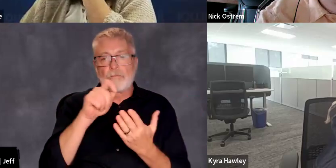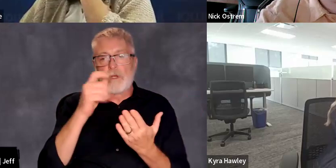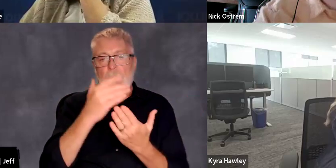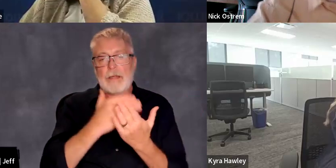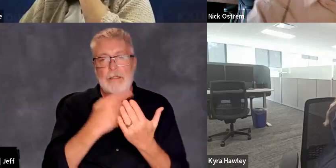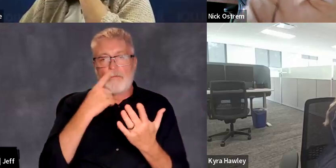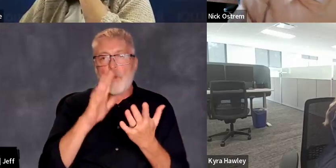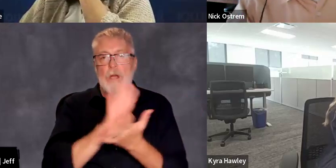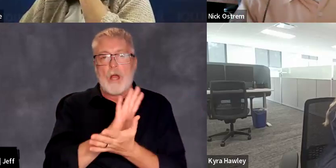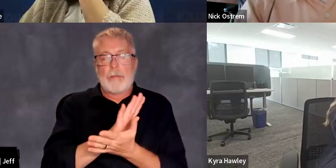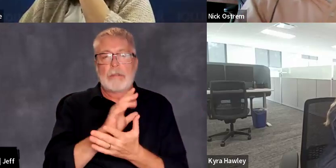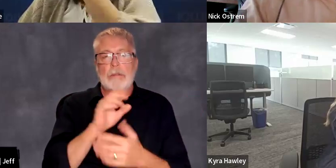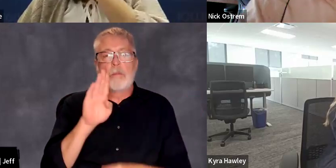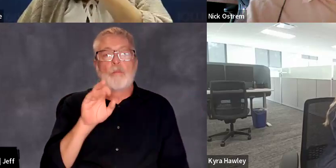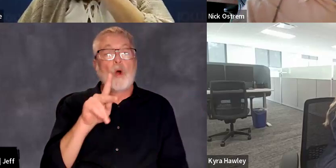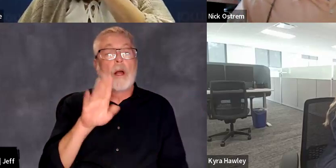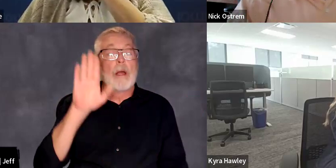checklist for documents. Yes, Brooke.